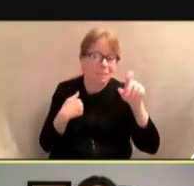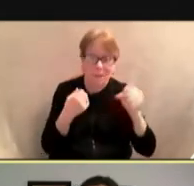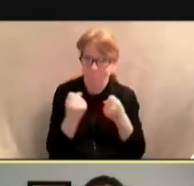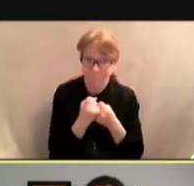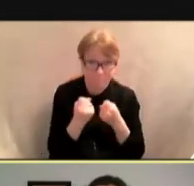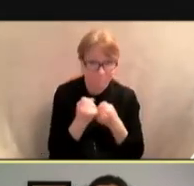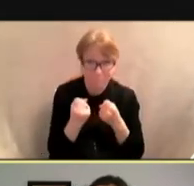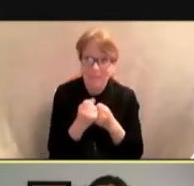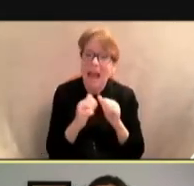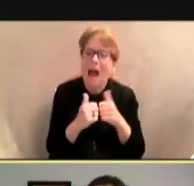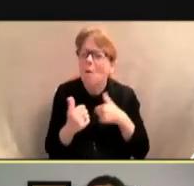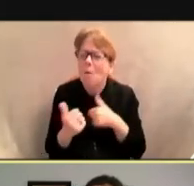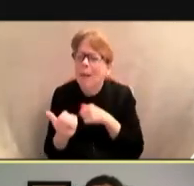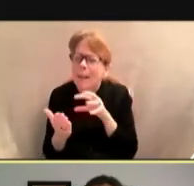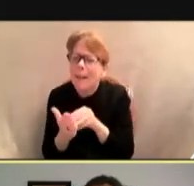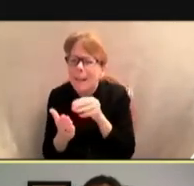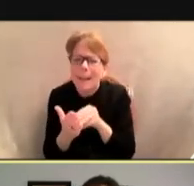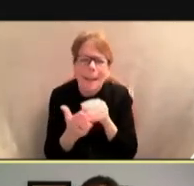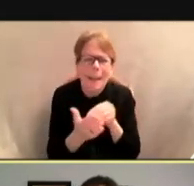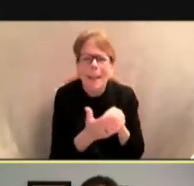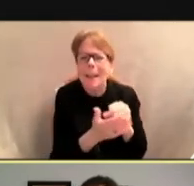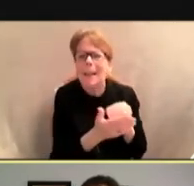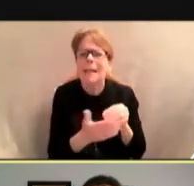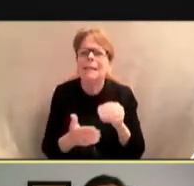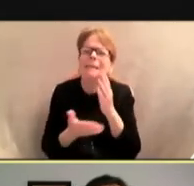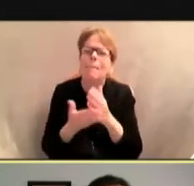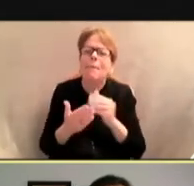about and joining into non-disability focused work.